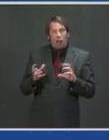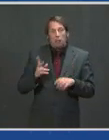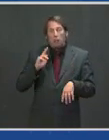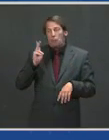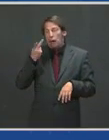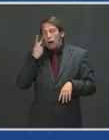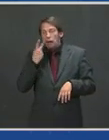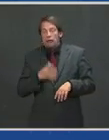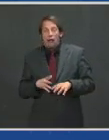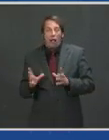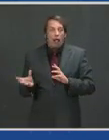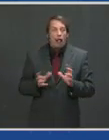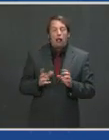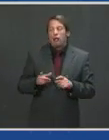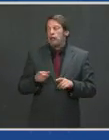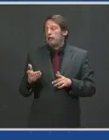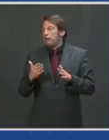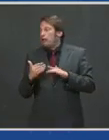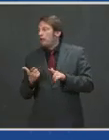You've heard me say it before.